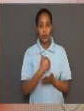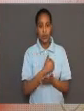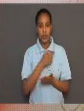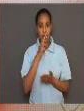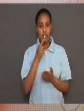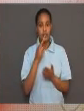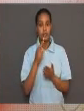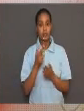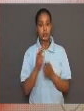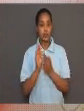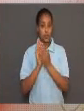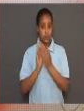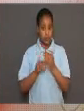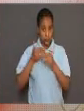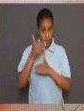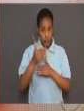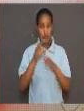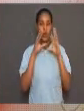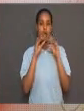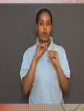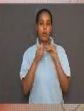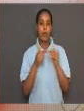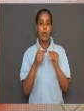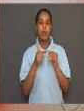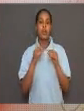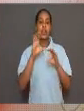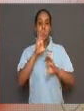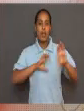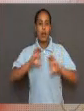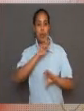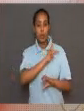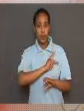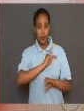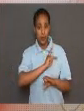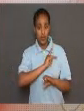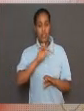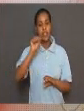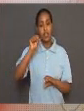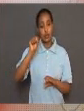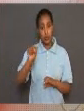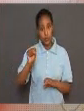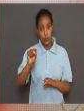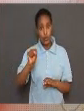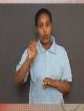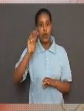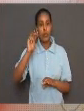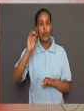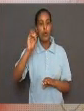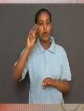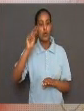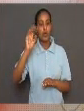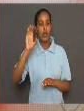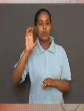move forward and talk about the chemical properties of saturated